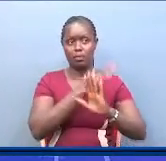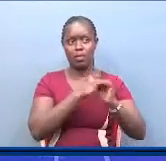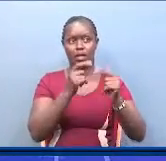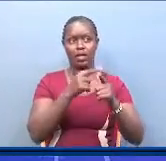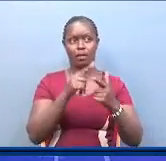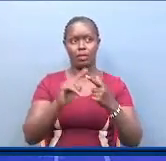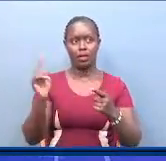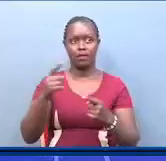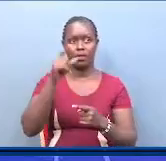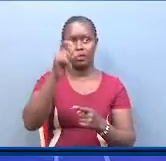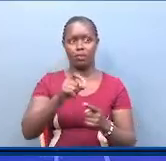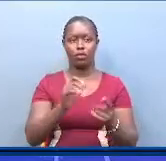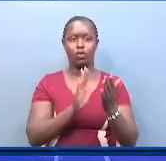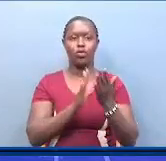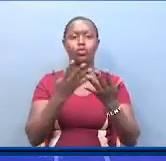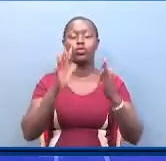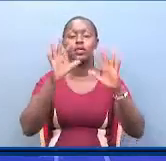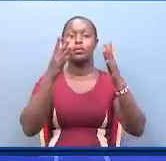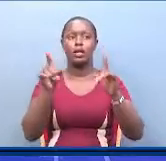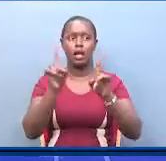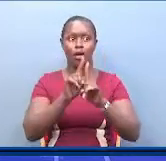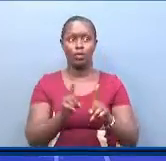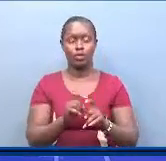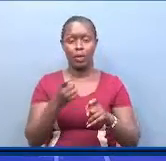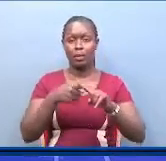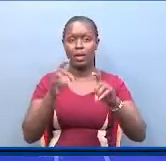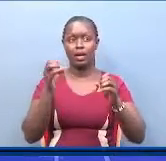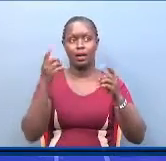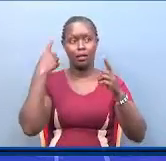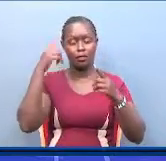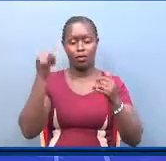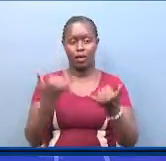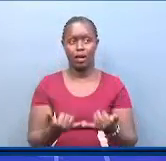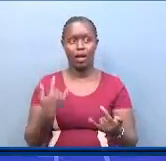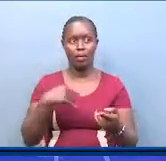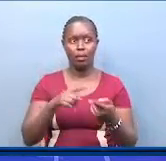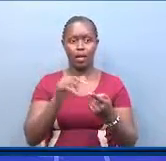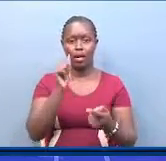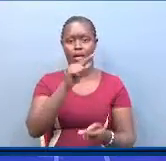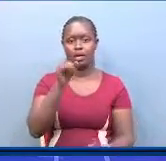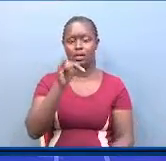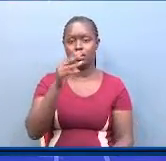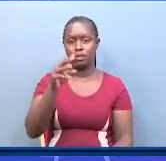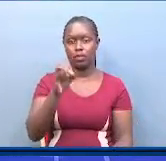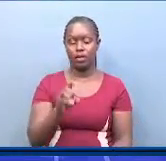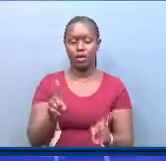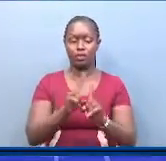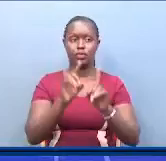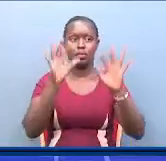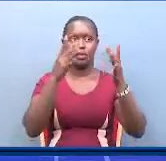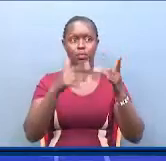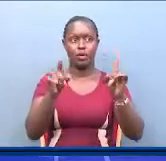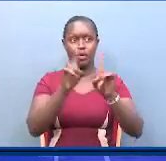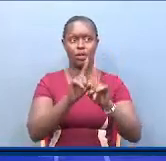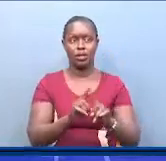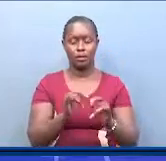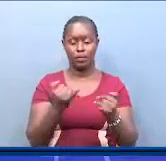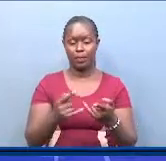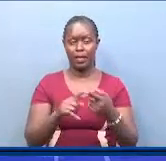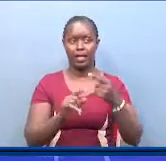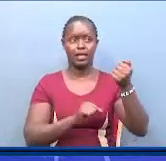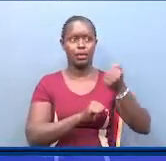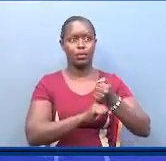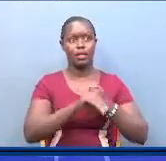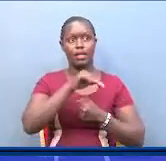first person to clap for him and actually celebrate him. But for now, I am in Azimio and I'm celebrating and actually